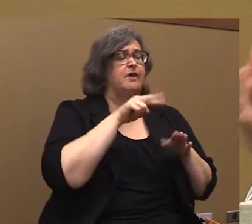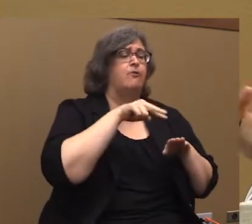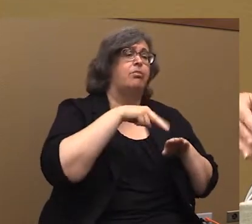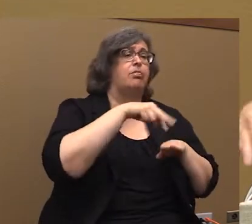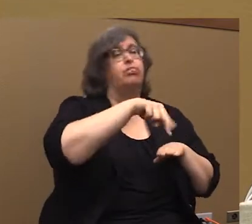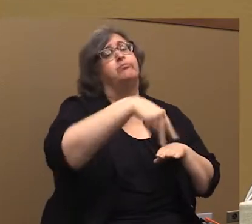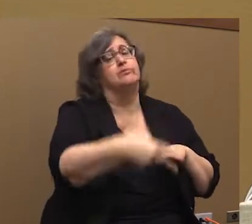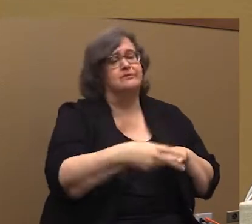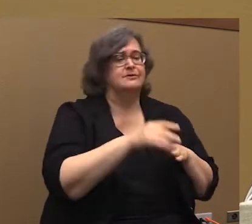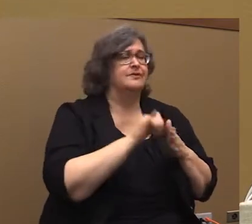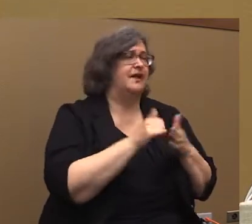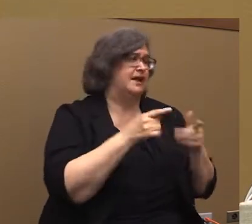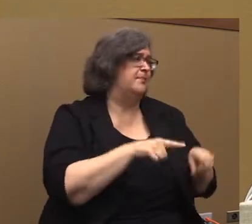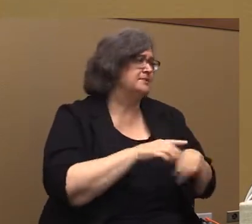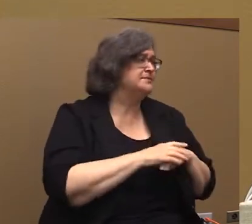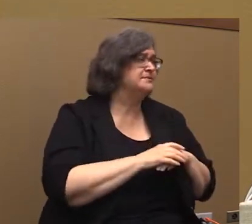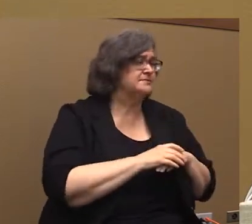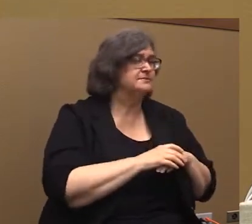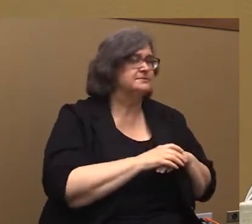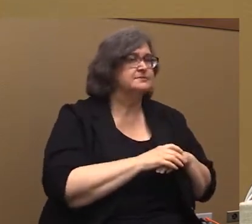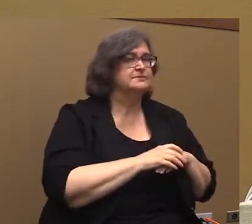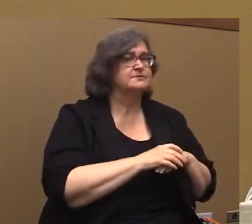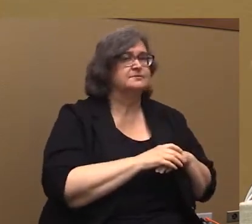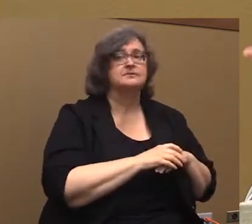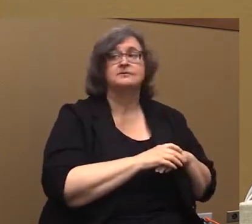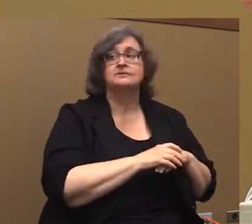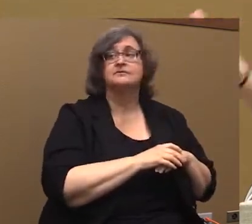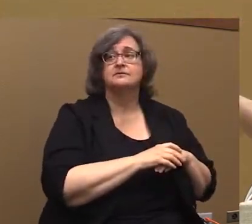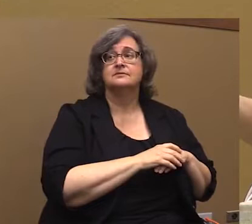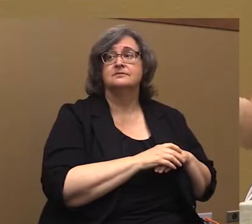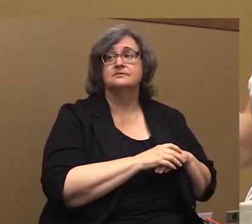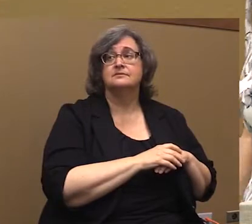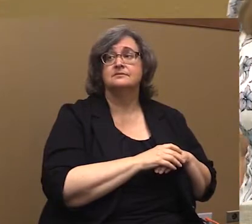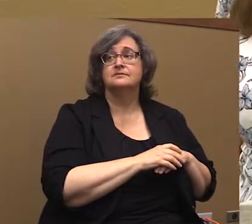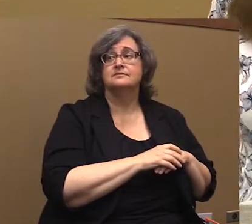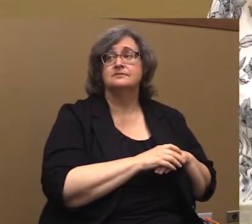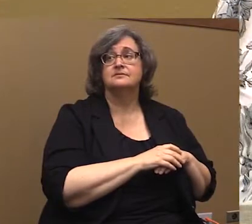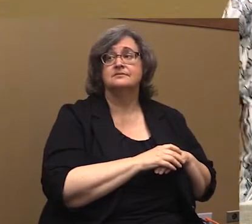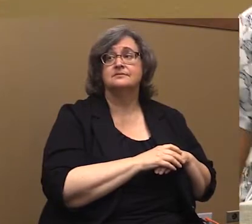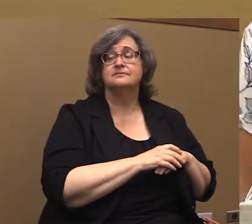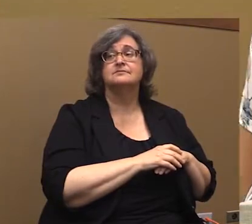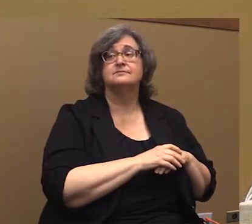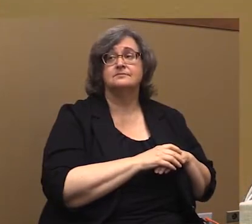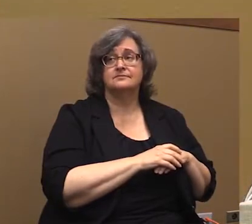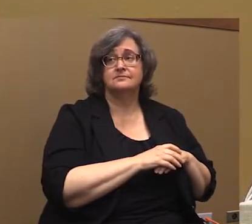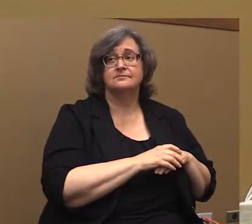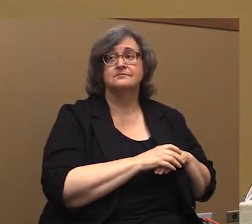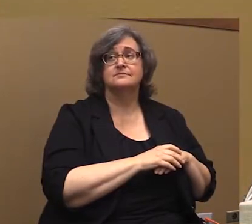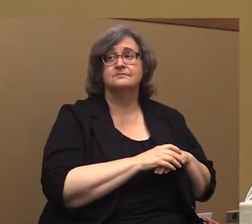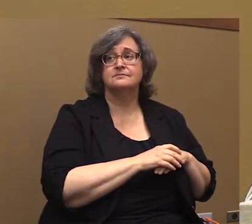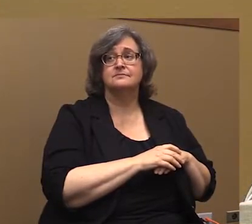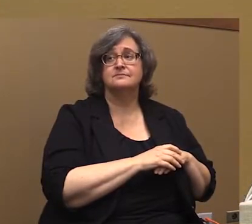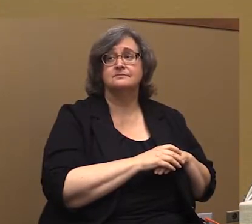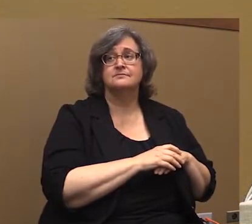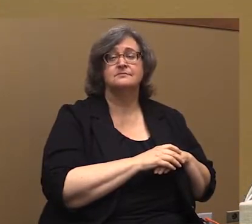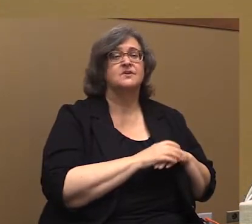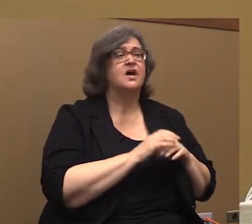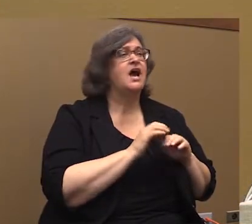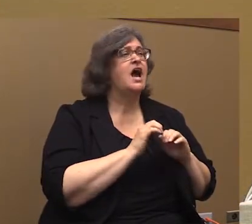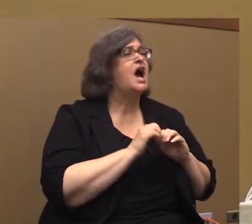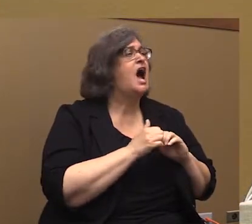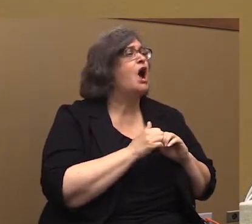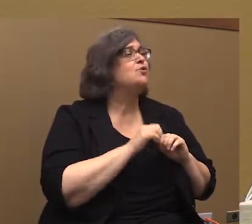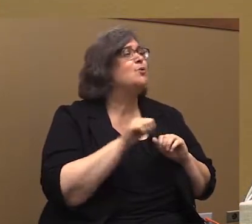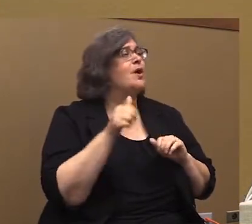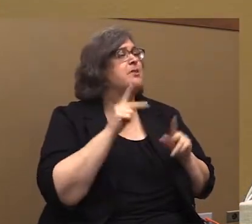toddling along and they tip over. That happens. And the thing about